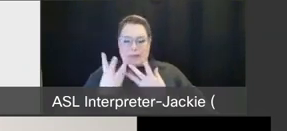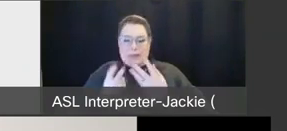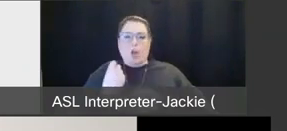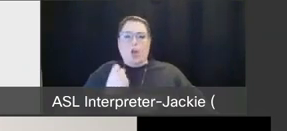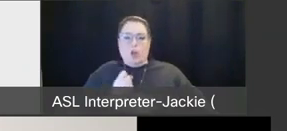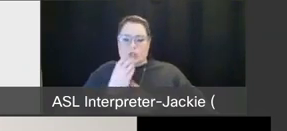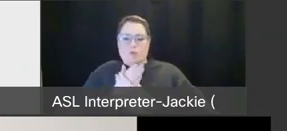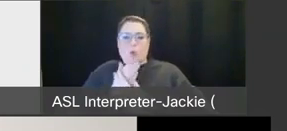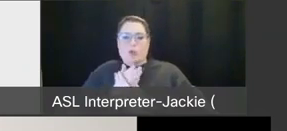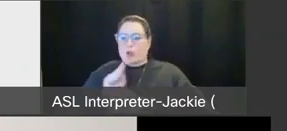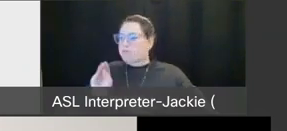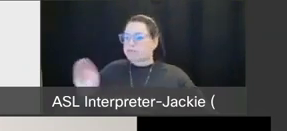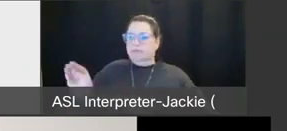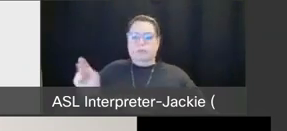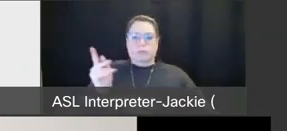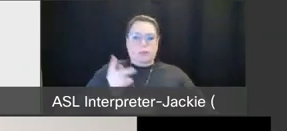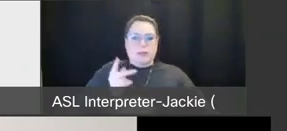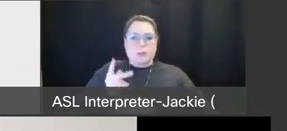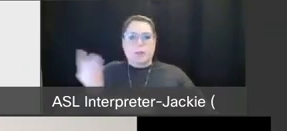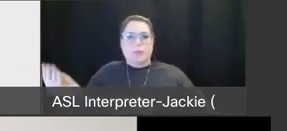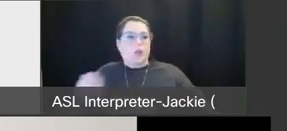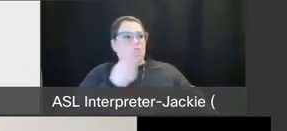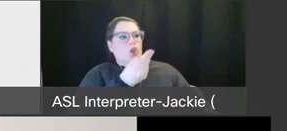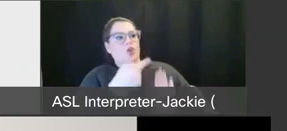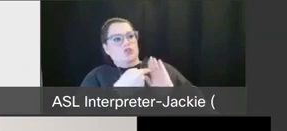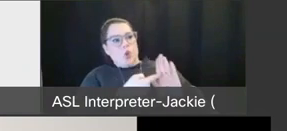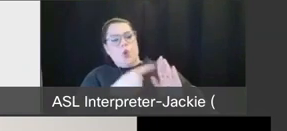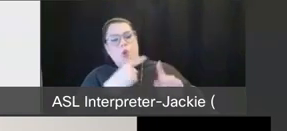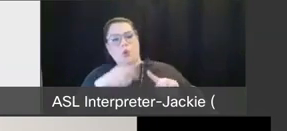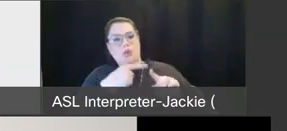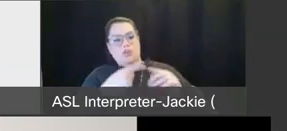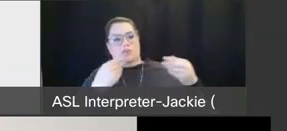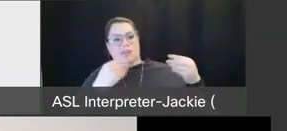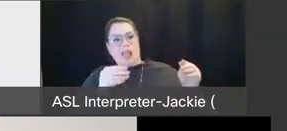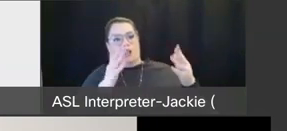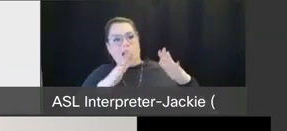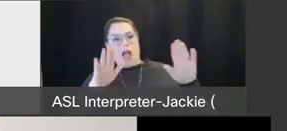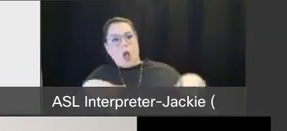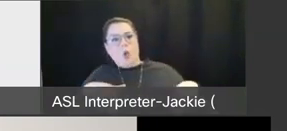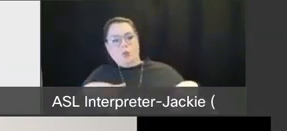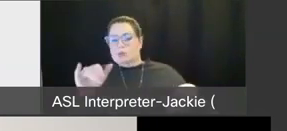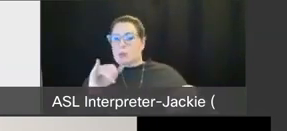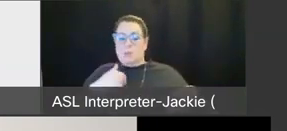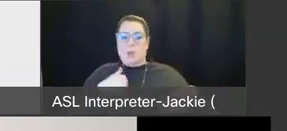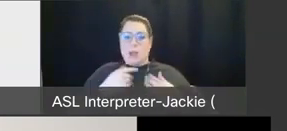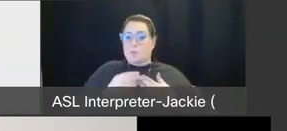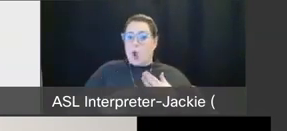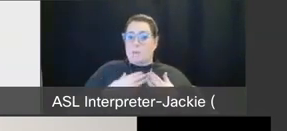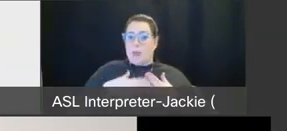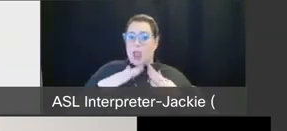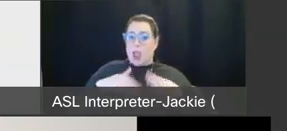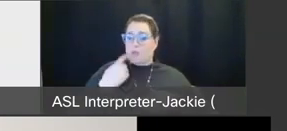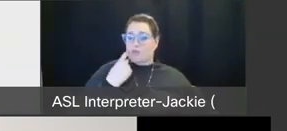to use it when we bought our house. The last owners saved all of their work for the roofing, and it turned out the roofing company had put none